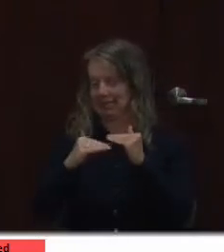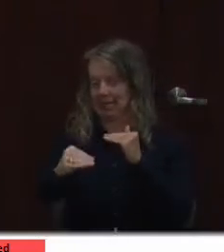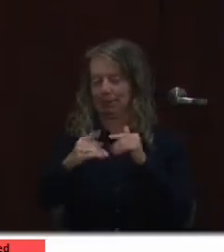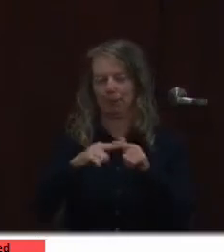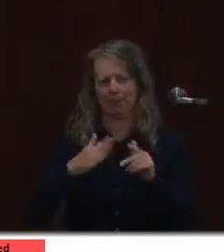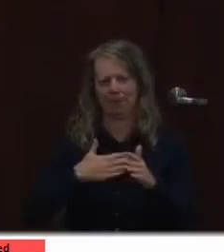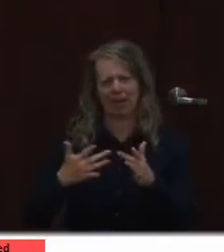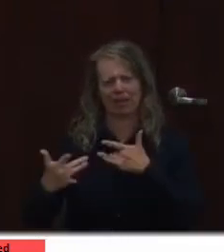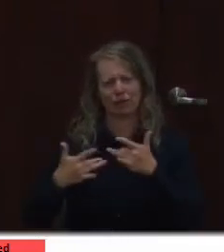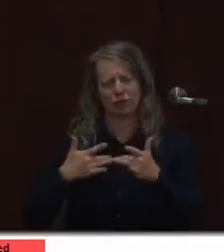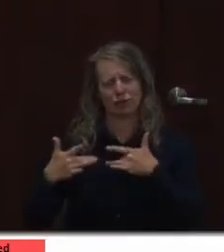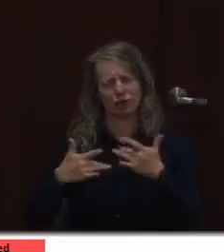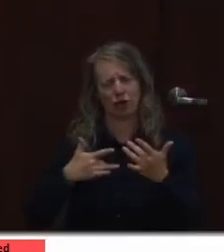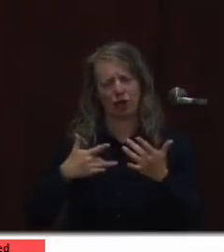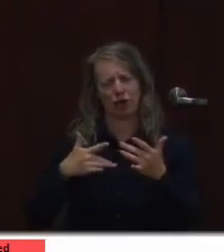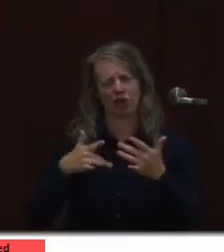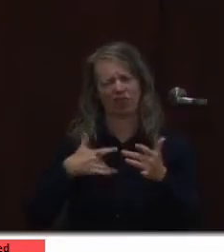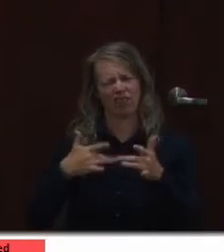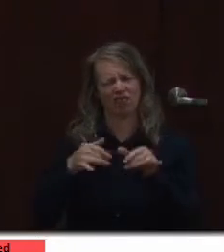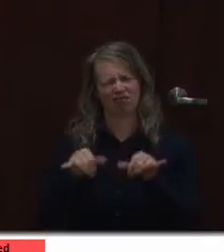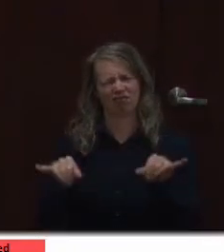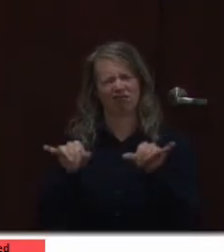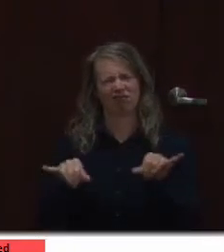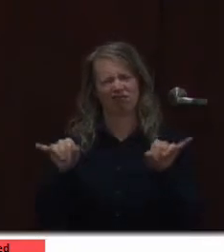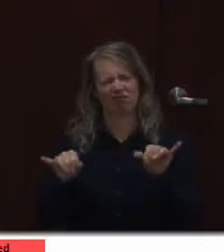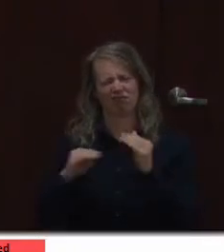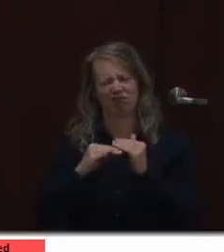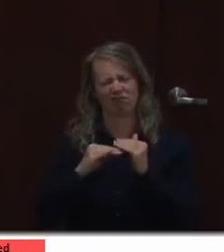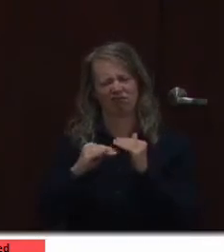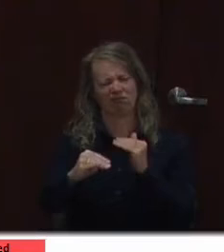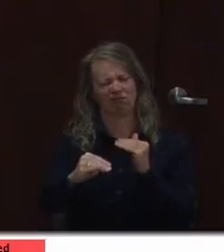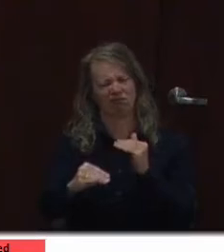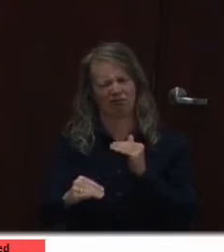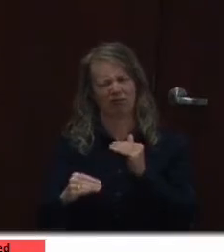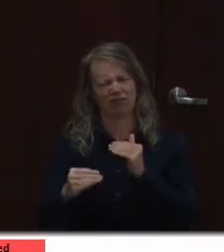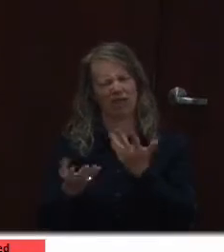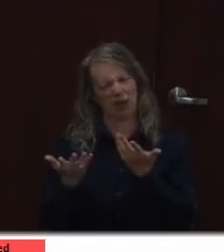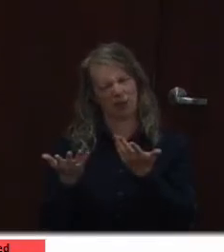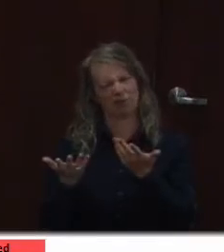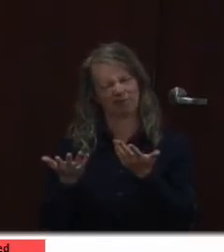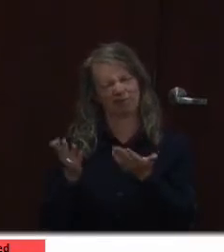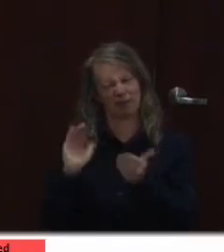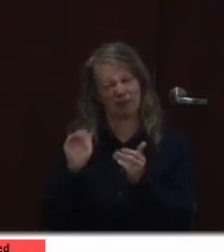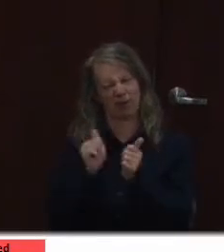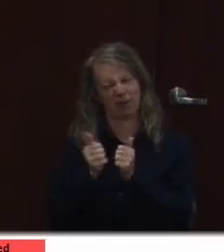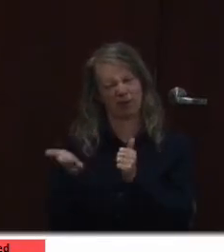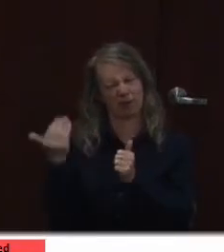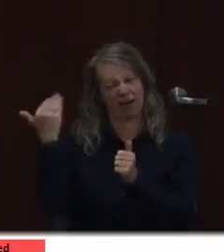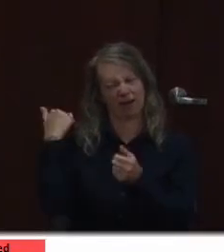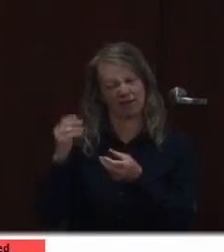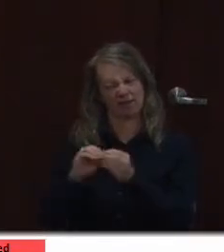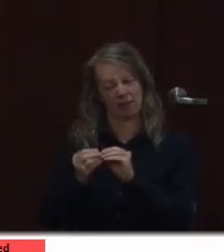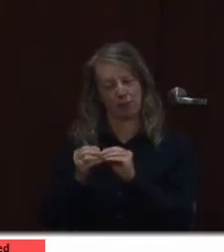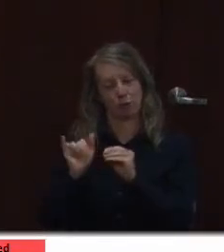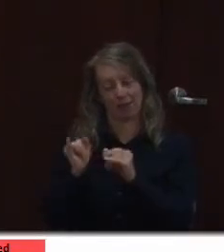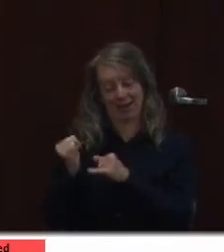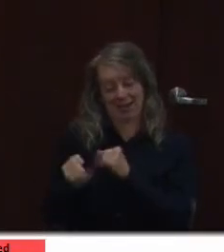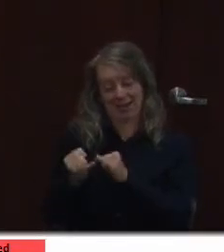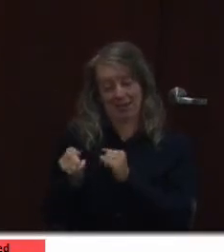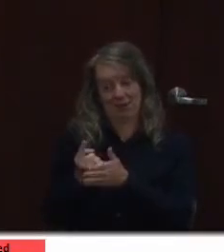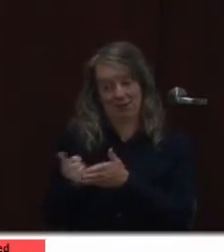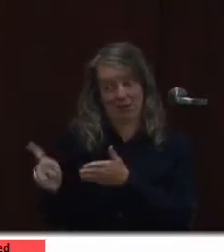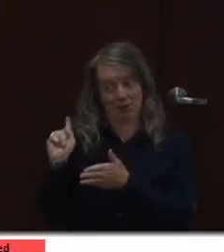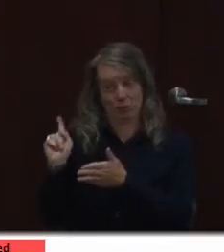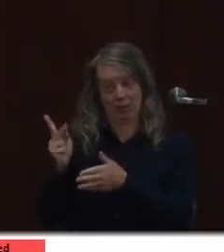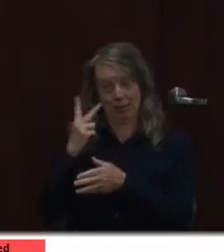stagnation that we are seeing in the indicators. And particularly the end of last week when I saw just